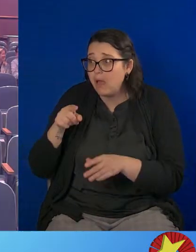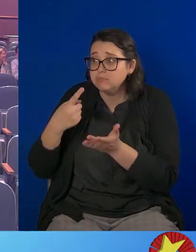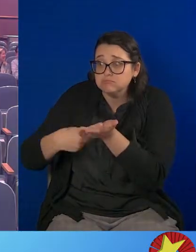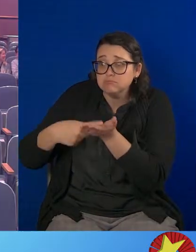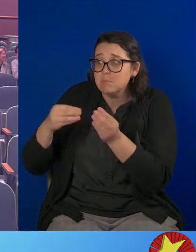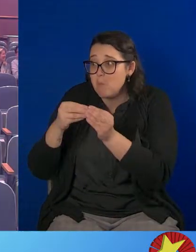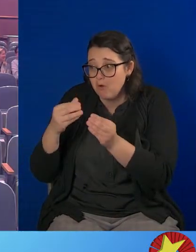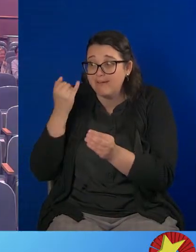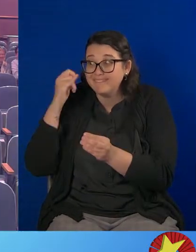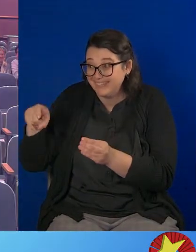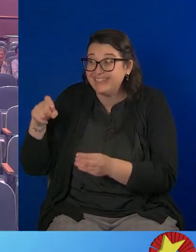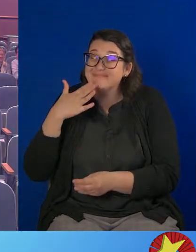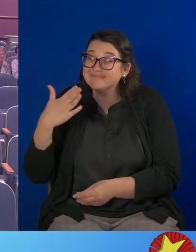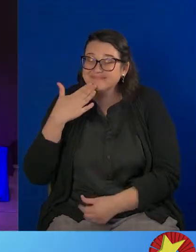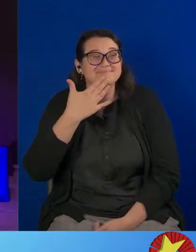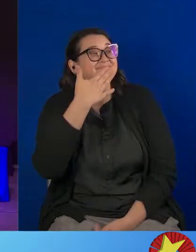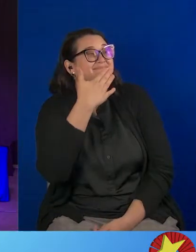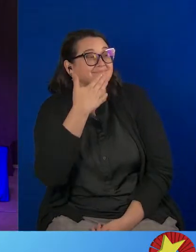Oren.